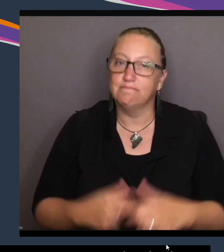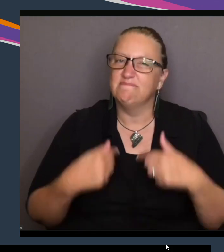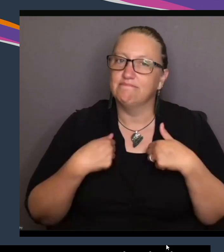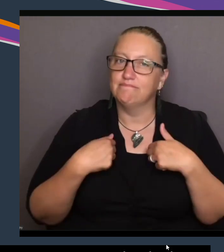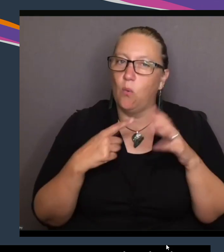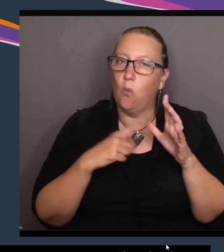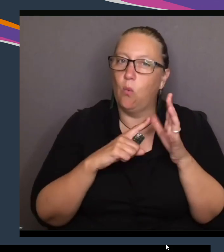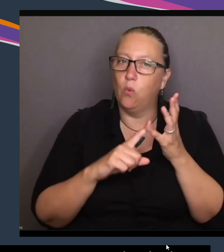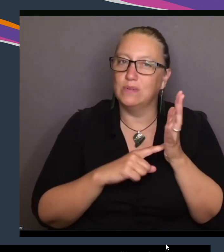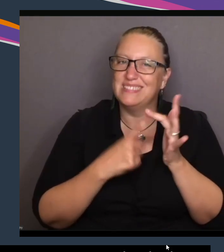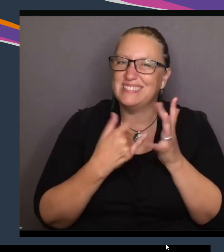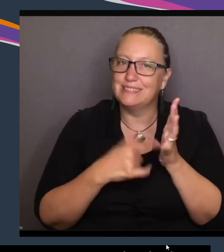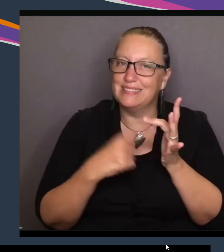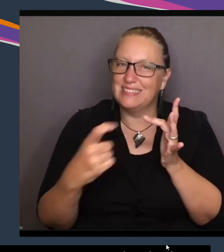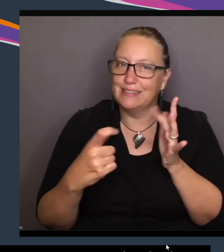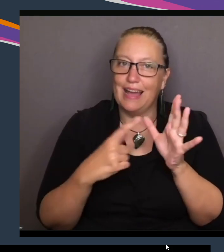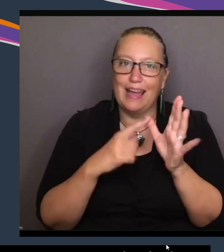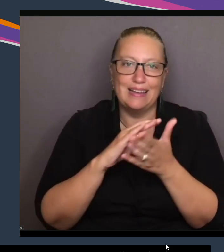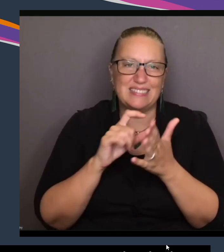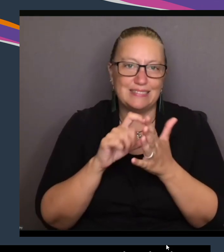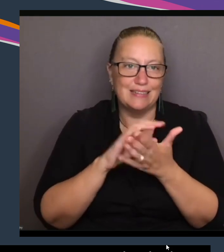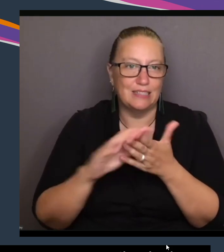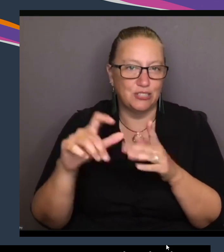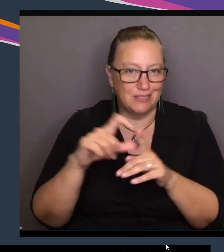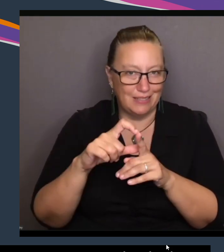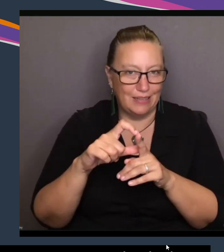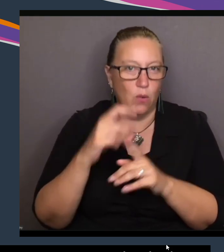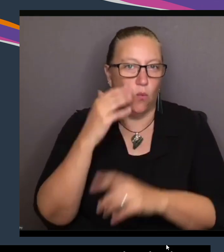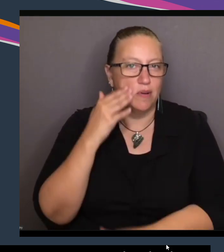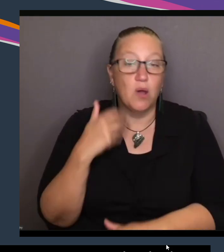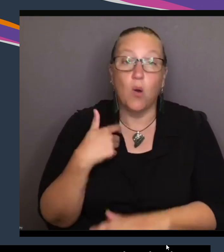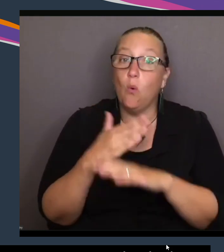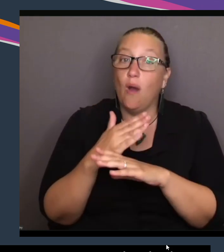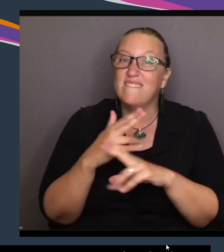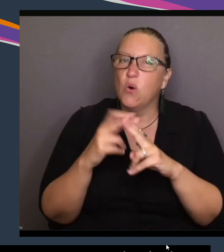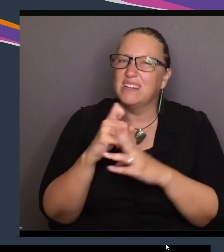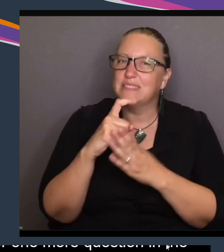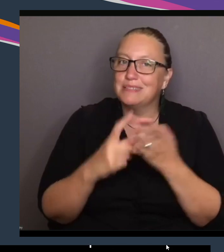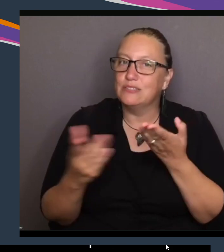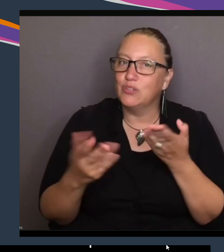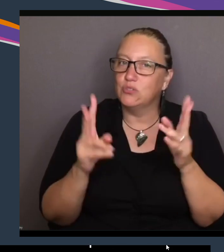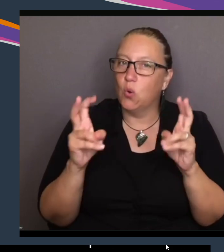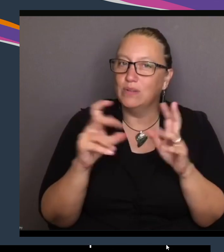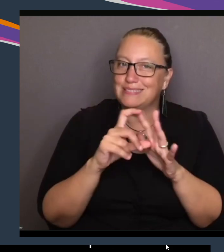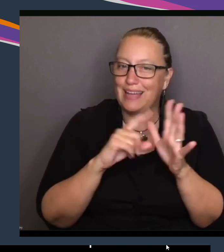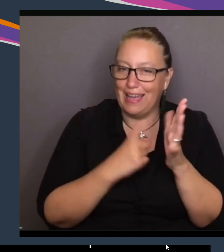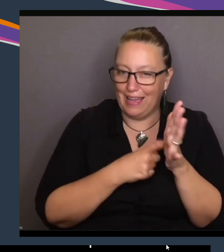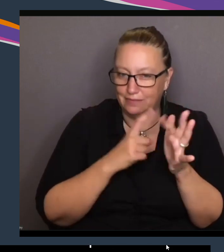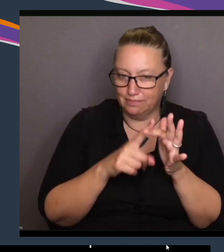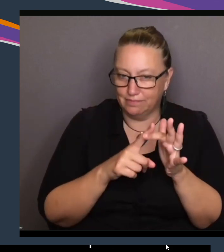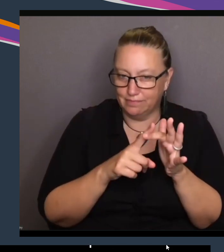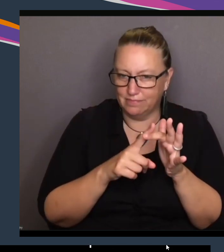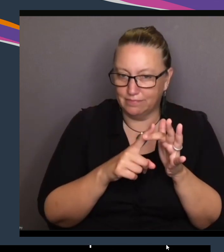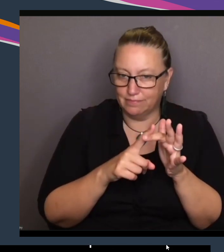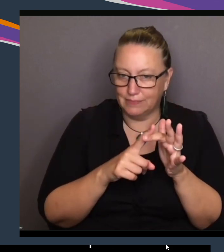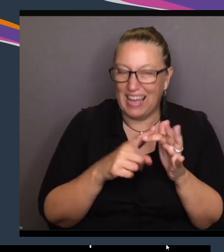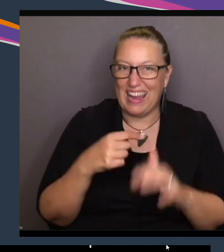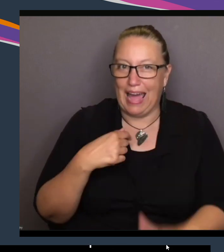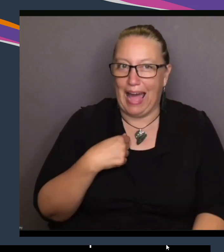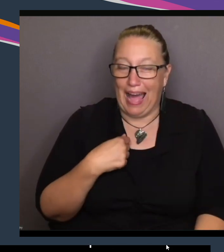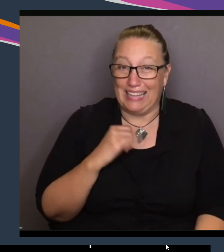woman. I work for DARE Disability Services, and I am a 1-week-old